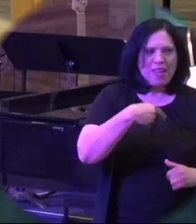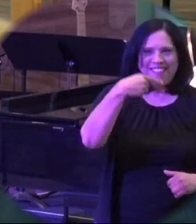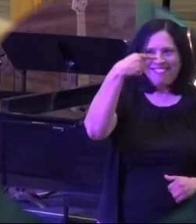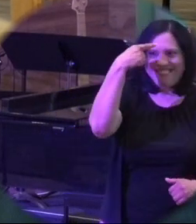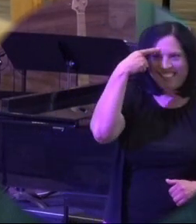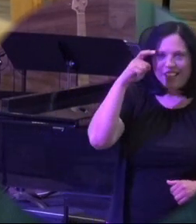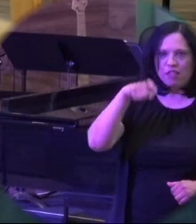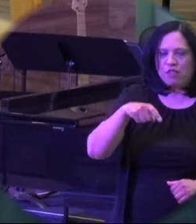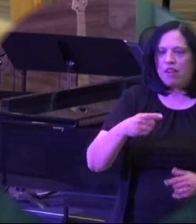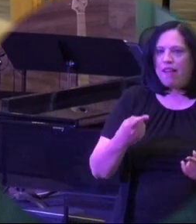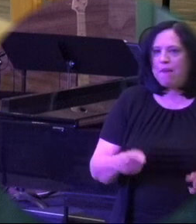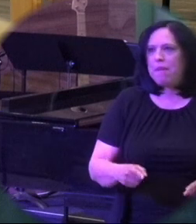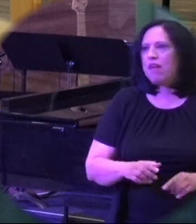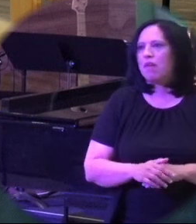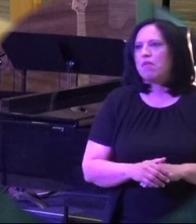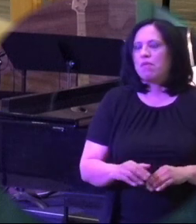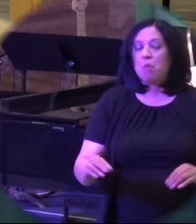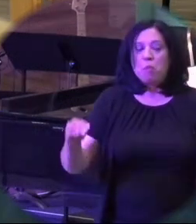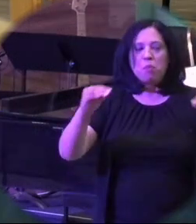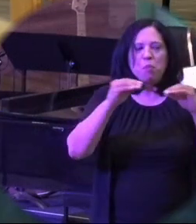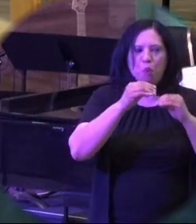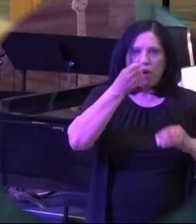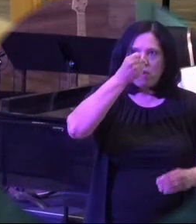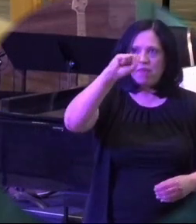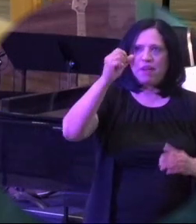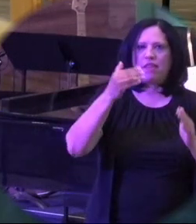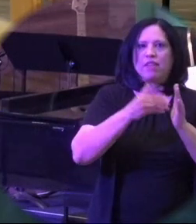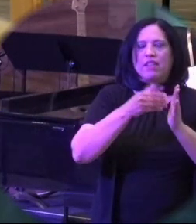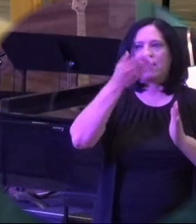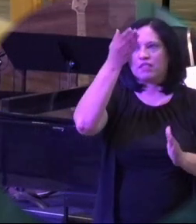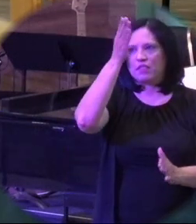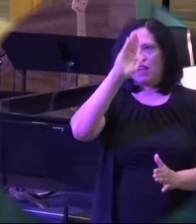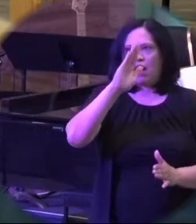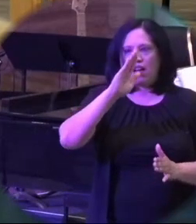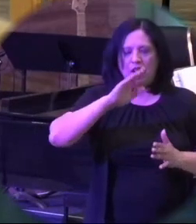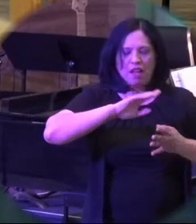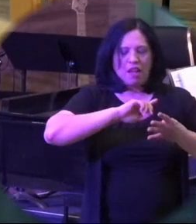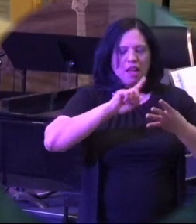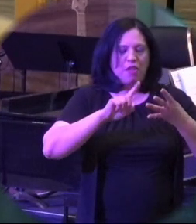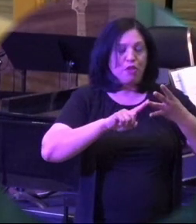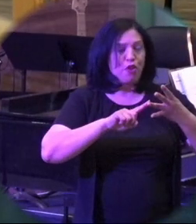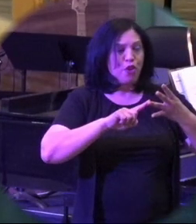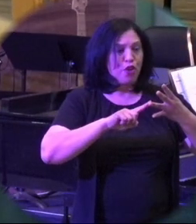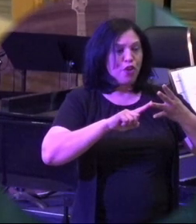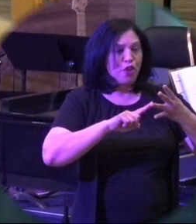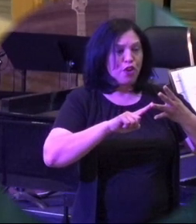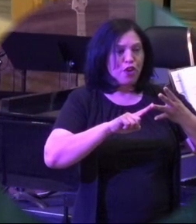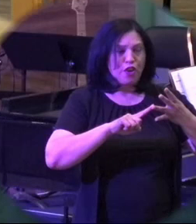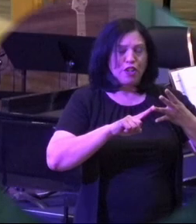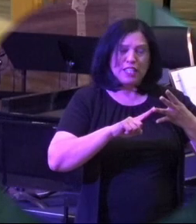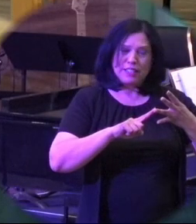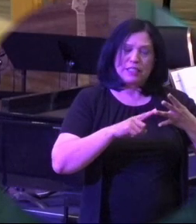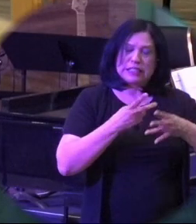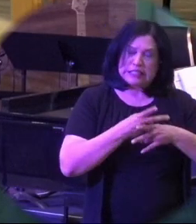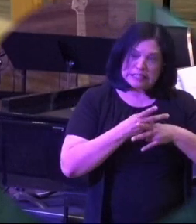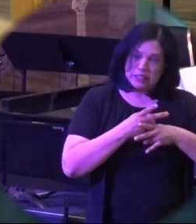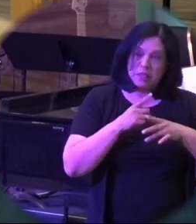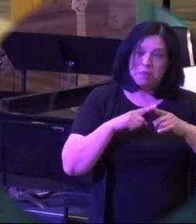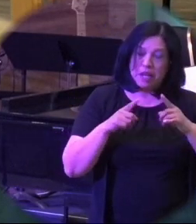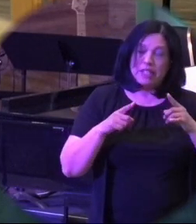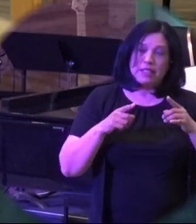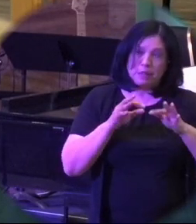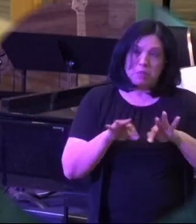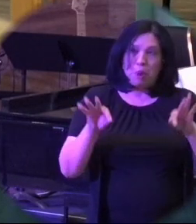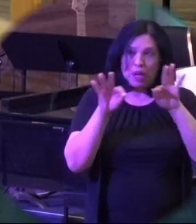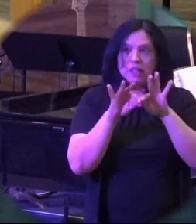they should be. More rebellion against God. Here's a third example, and it's delicate, but it's important. So